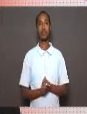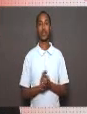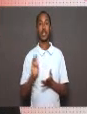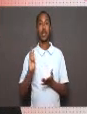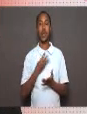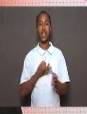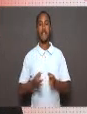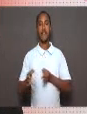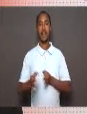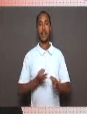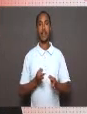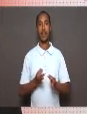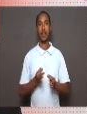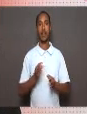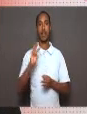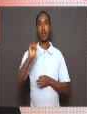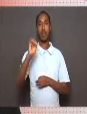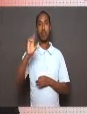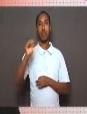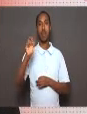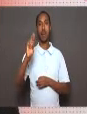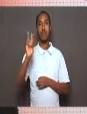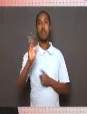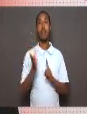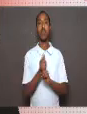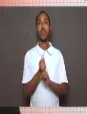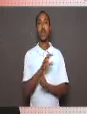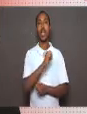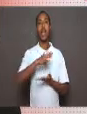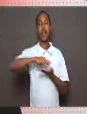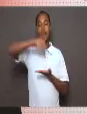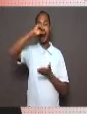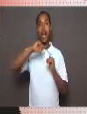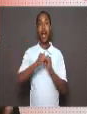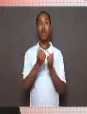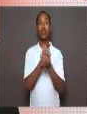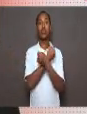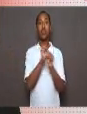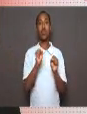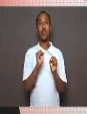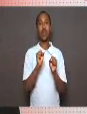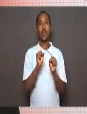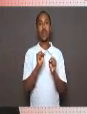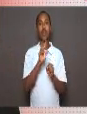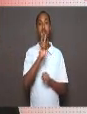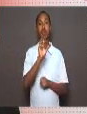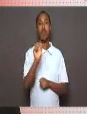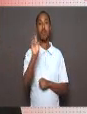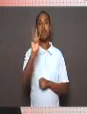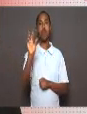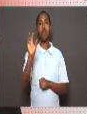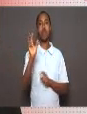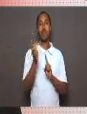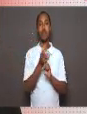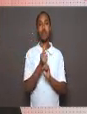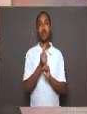We defined molar volume and learned how to solve volume